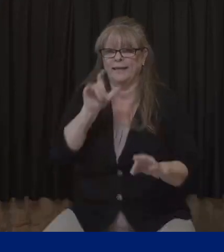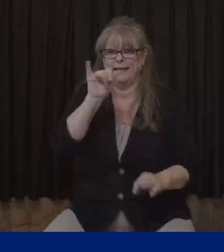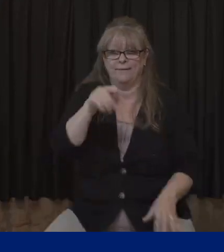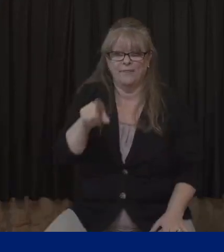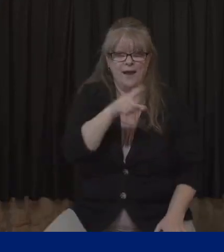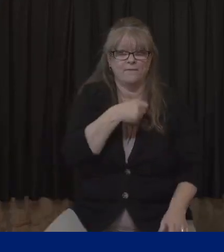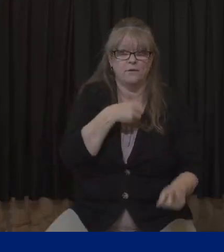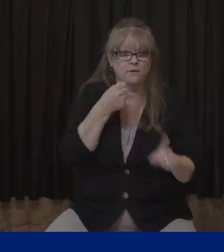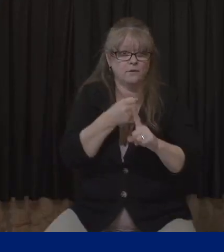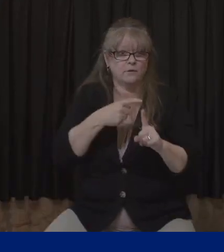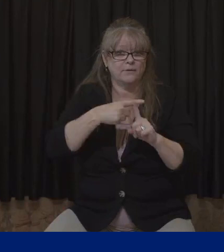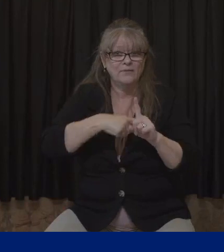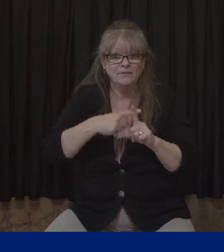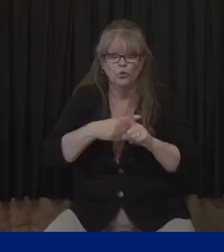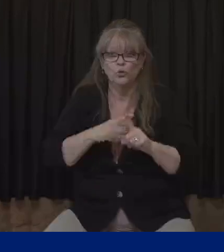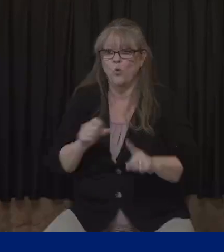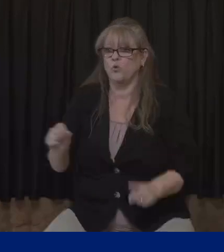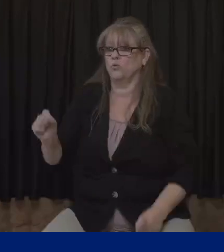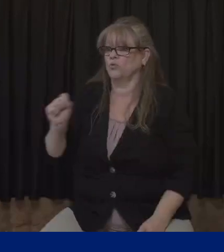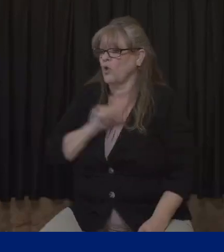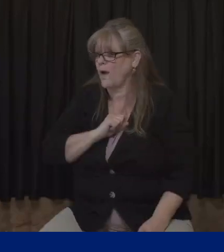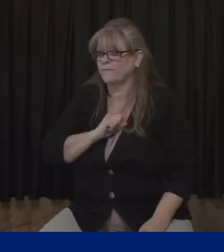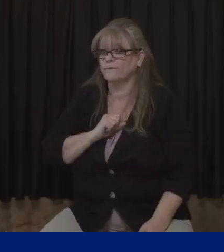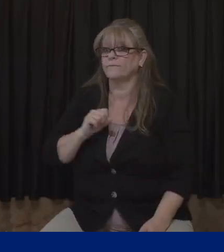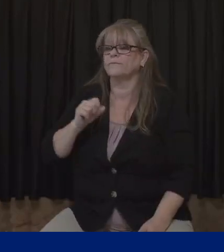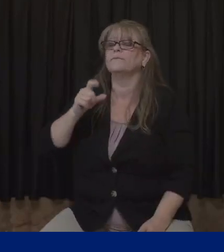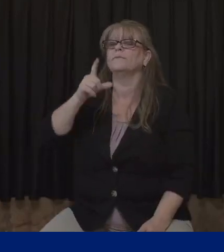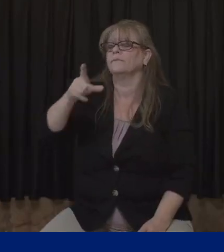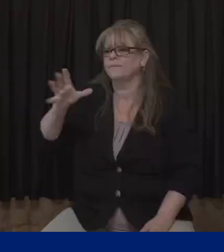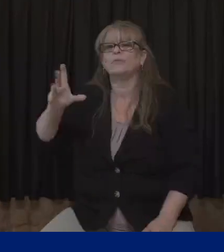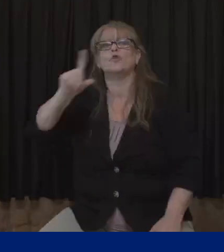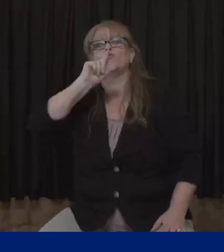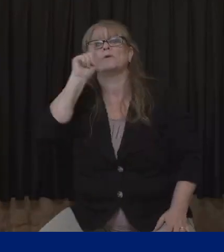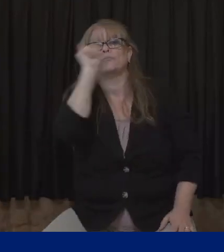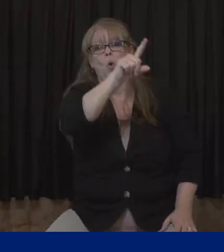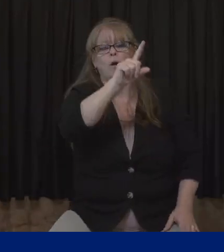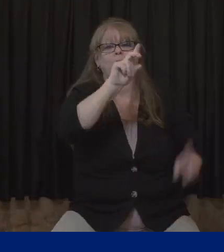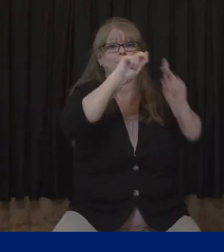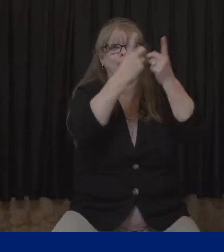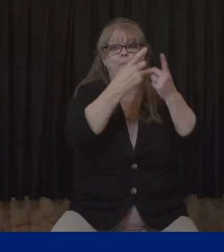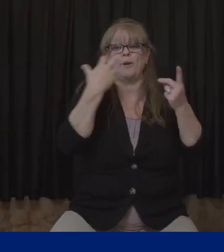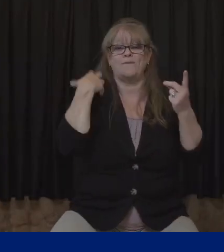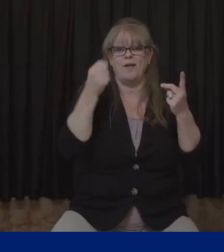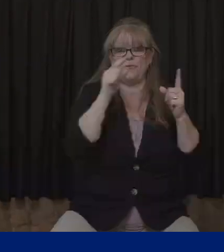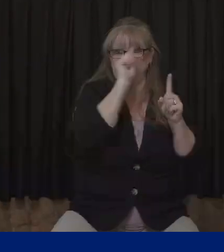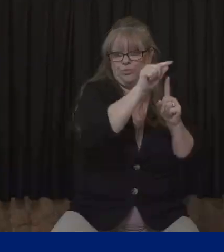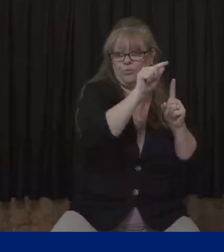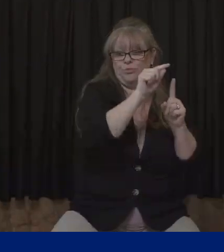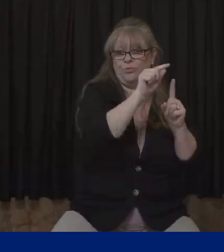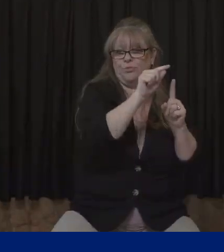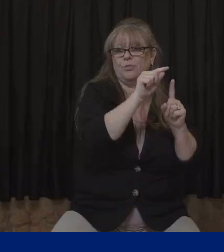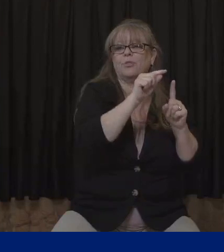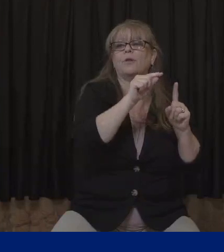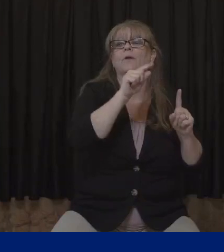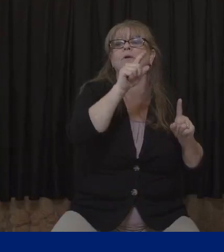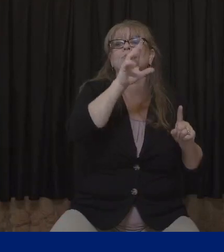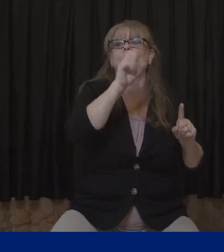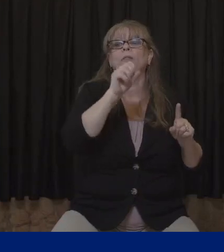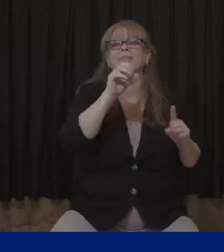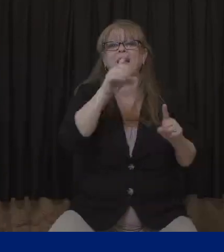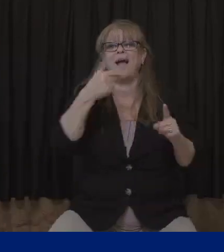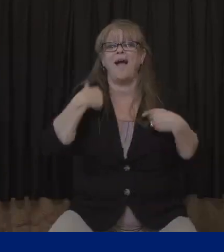Health Symptom Tracker, which is available online. And posting signage for employees and customers on good hygiene and other sanitation